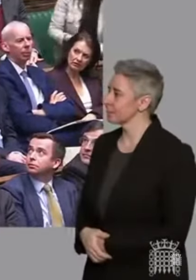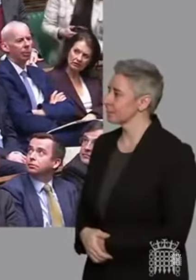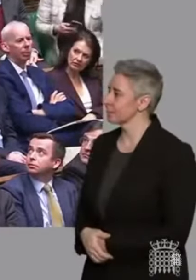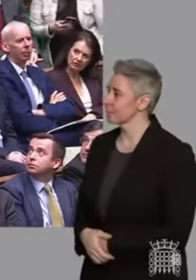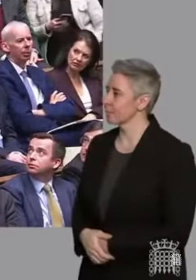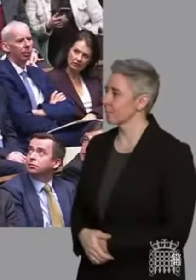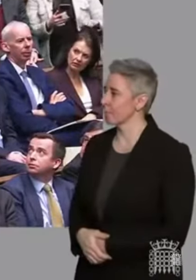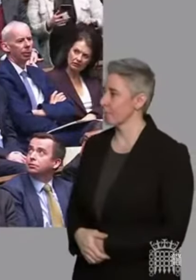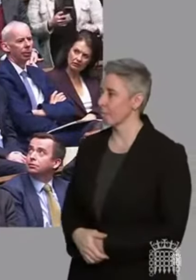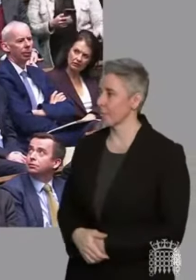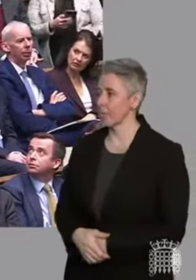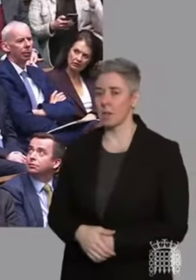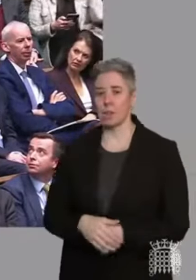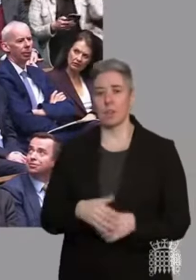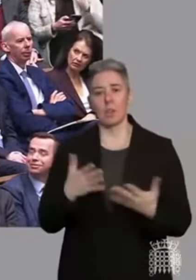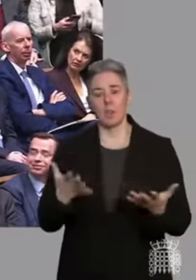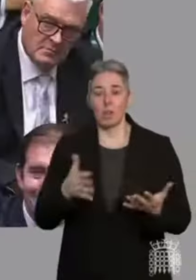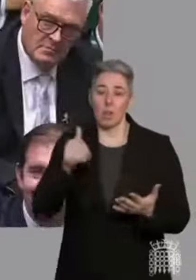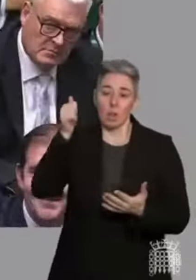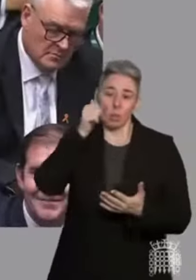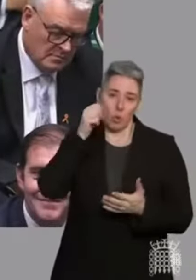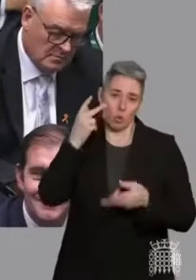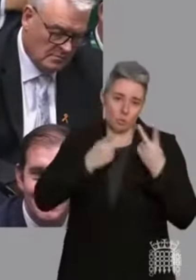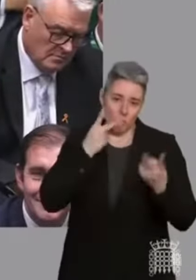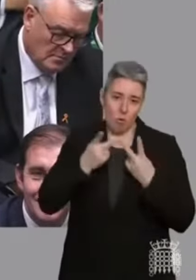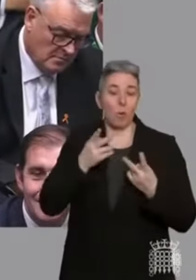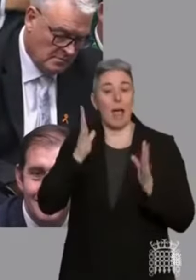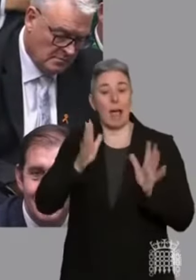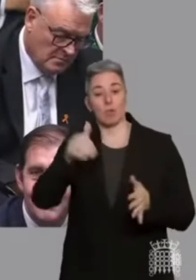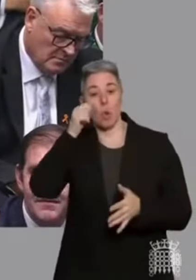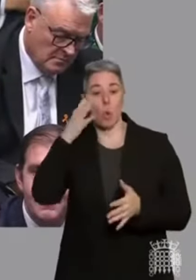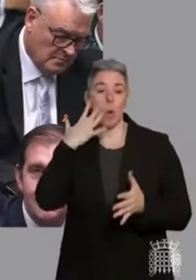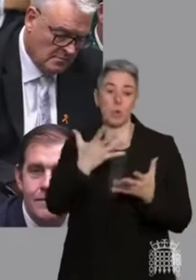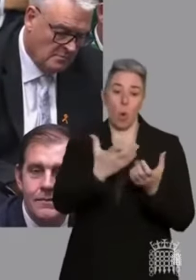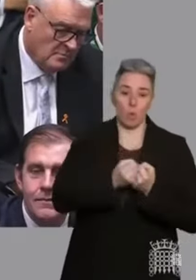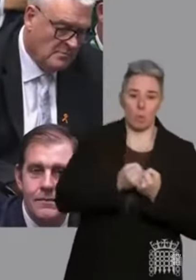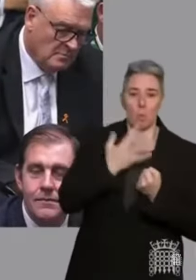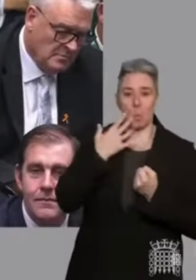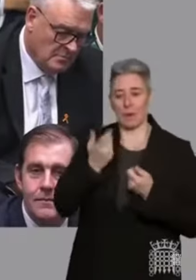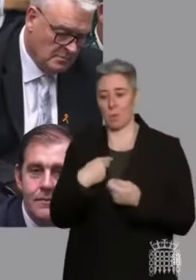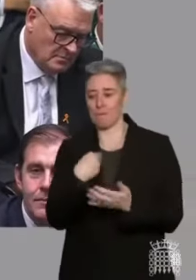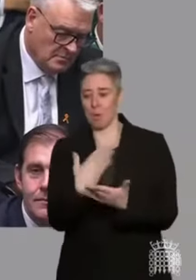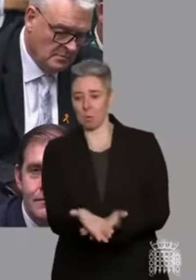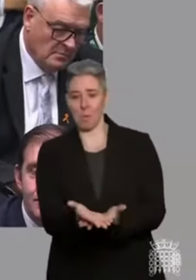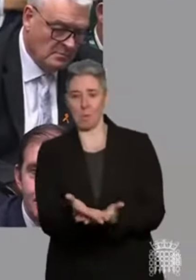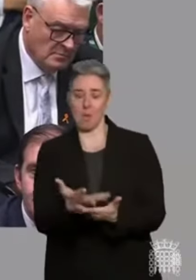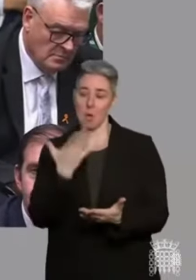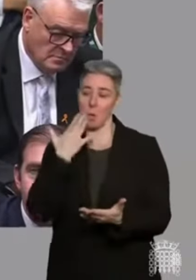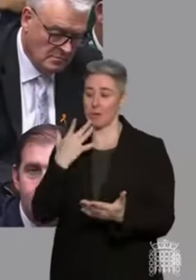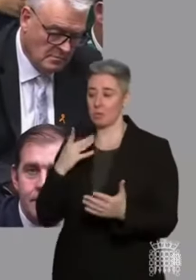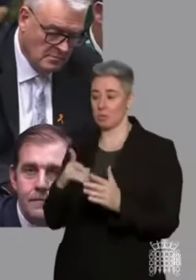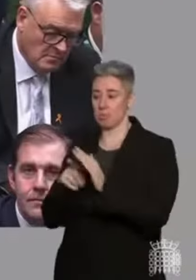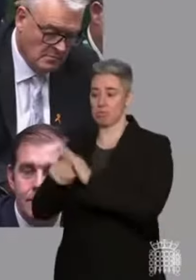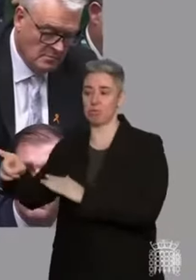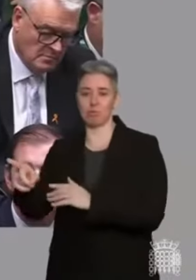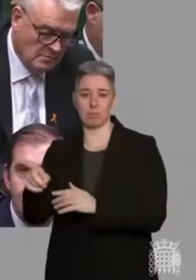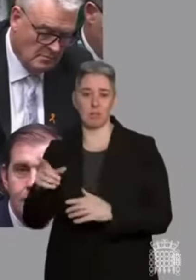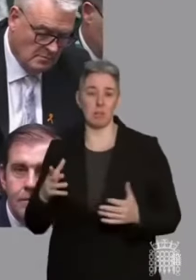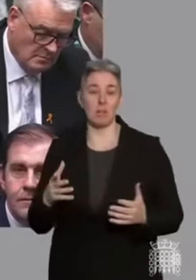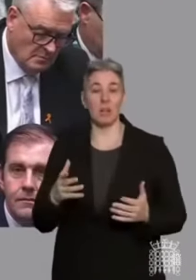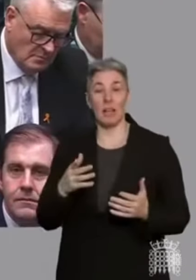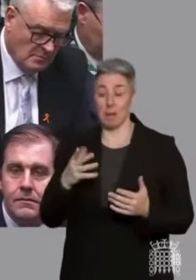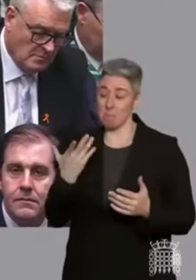fold them, when to walk away and when to run. And we've done all of them in Northern Ireland because the system of government that we have is a gamble. Well, I'm not prepared to roll